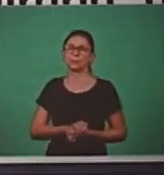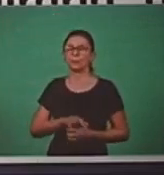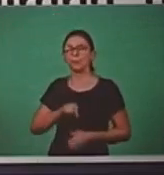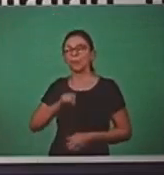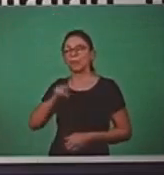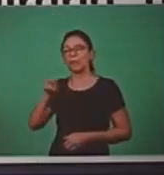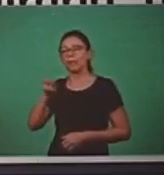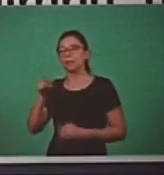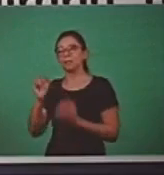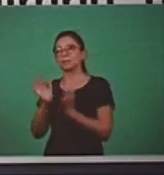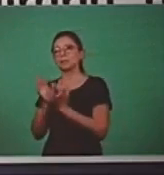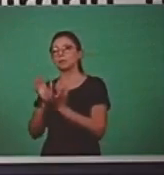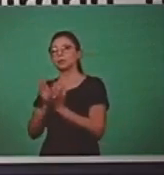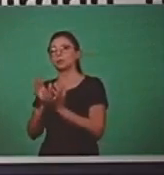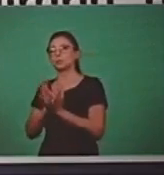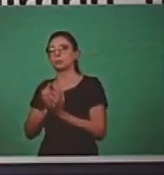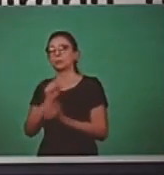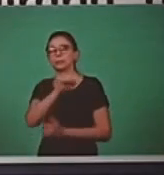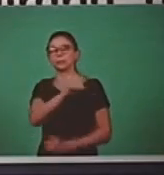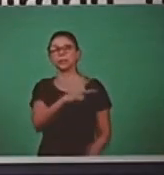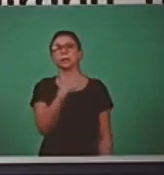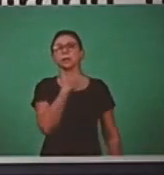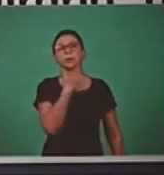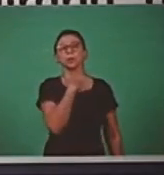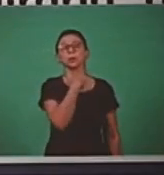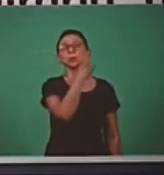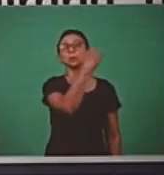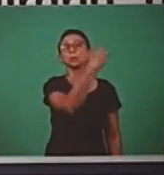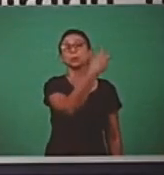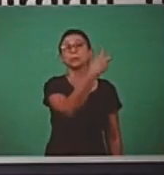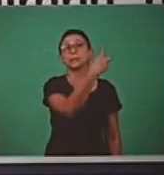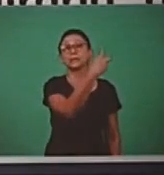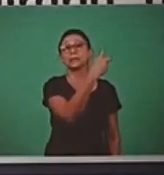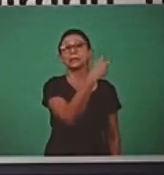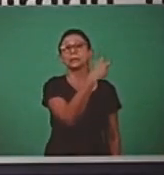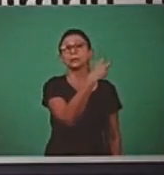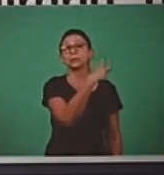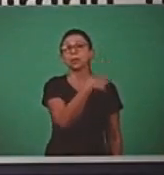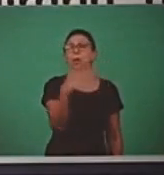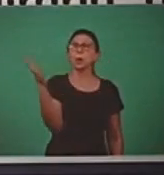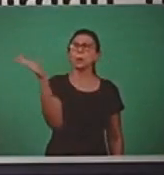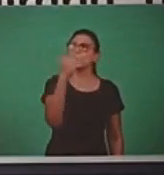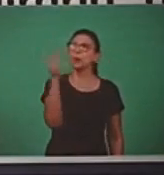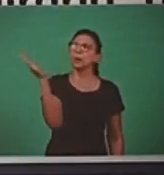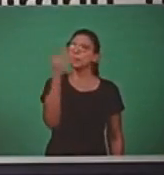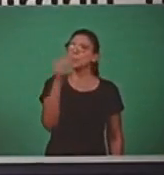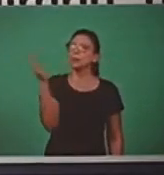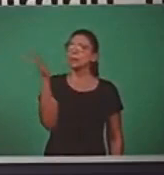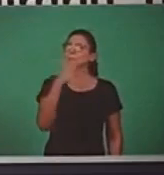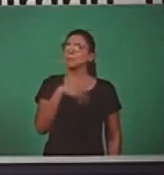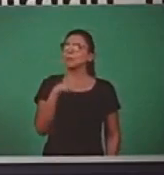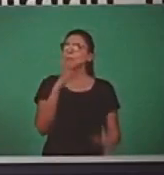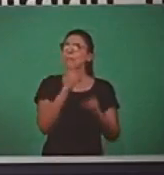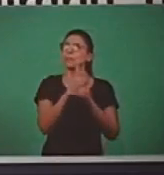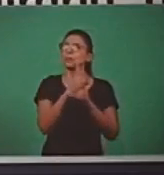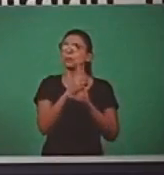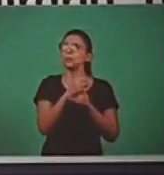the shout of the groom, but they went into the opposite direction to the order. The order was to go towards the